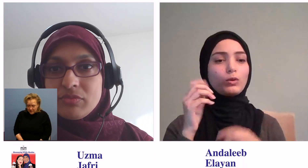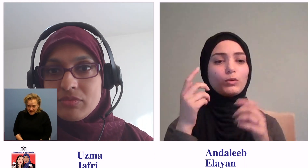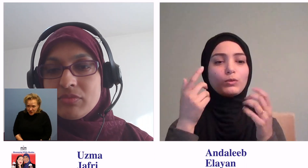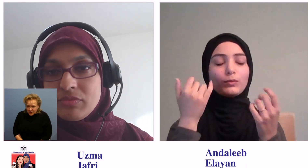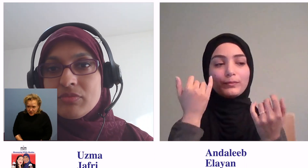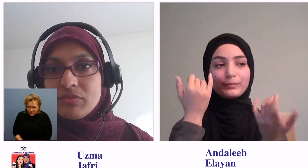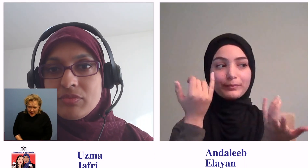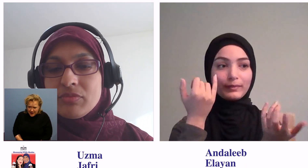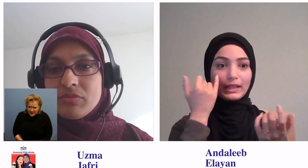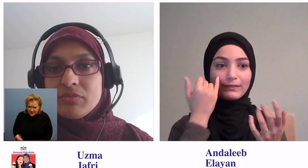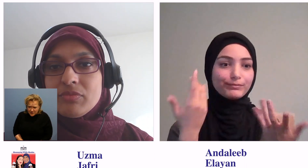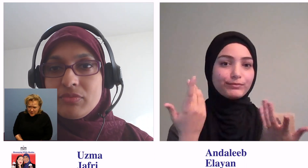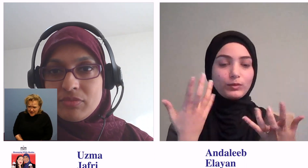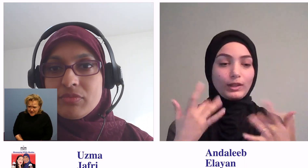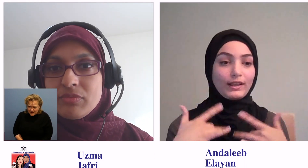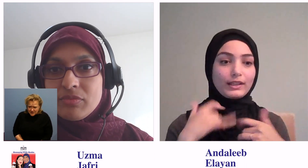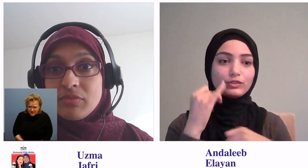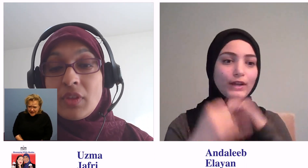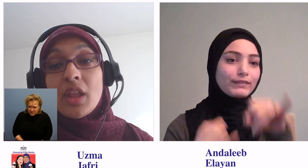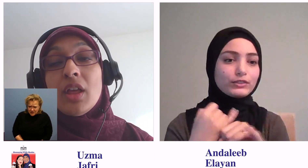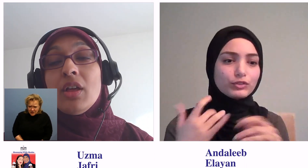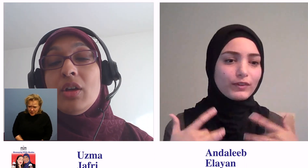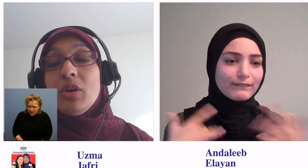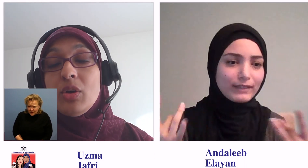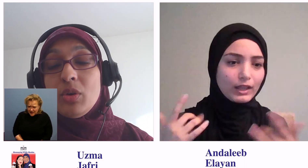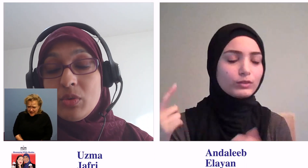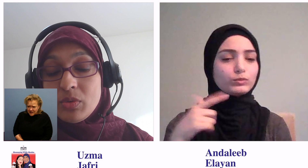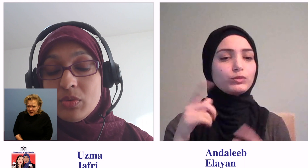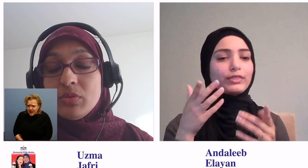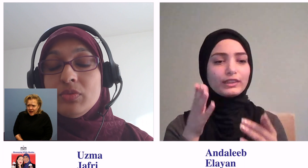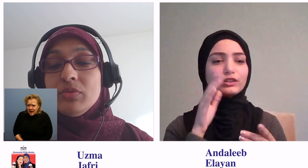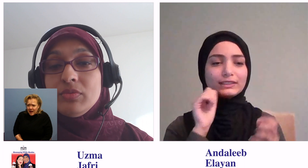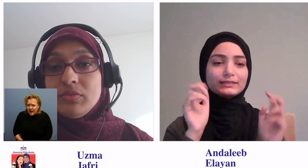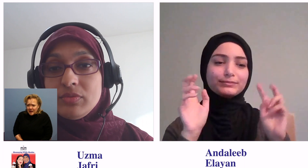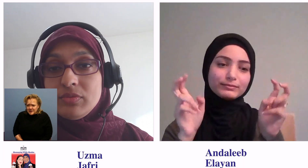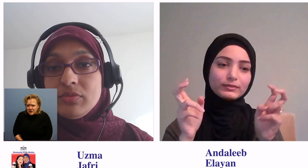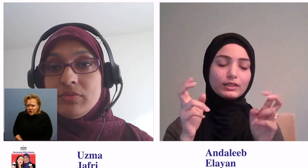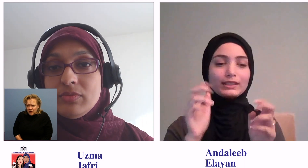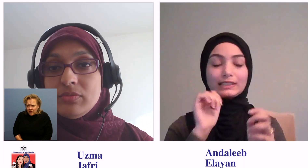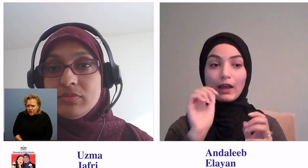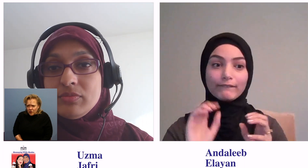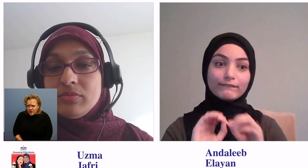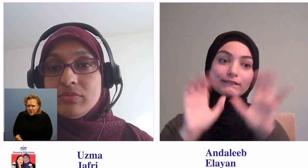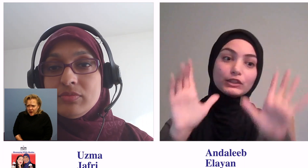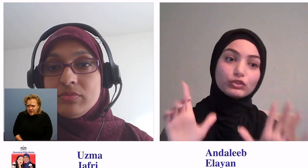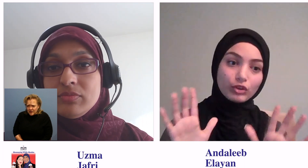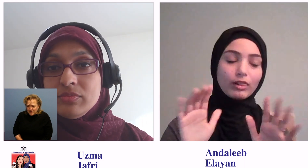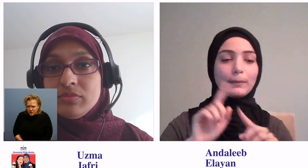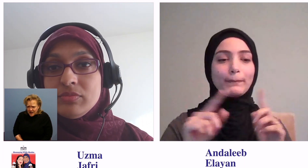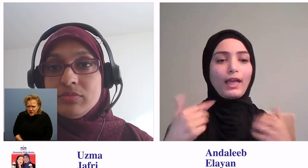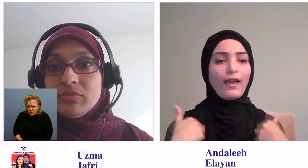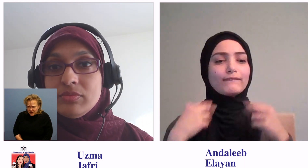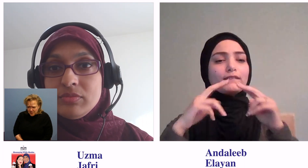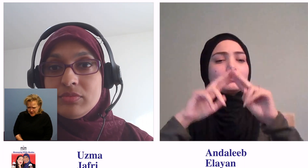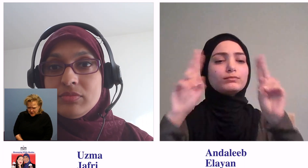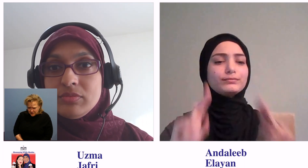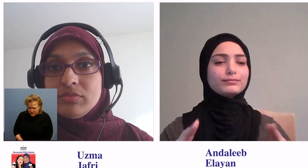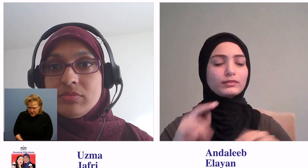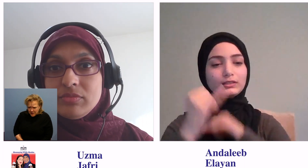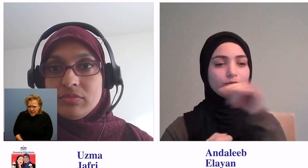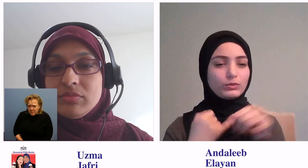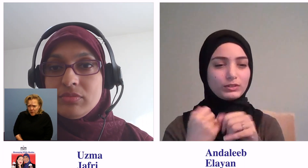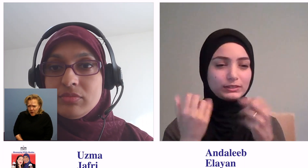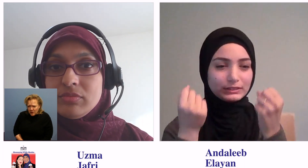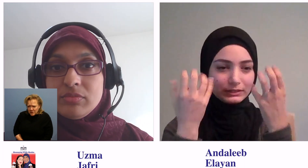mentioned, UK and the US, their sign languages don't look alike. And so of course you have the international perspective,